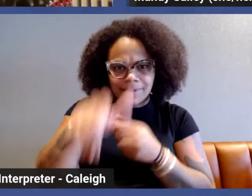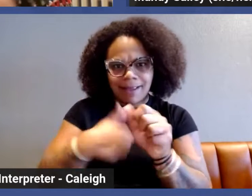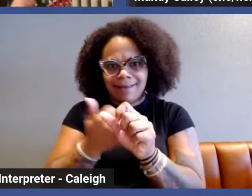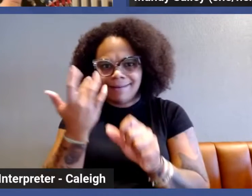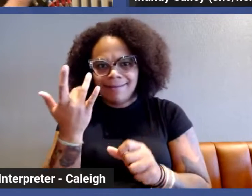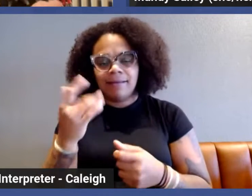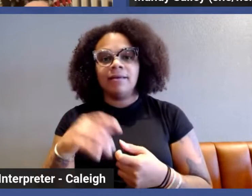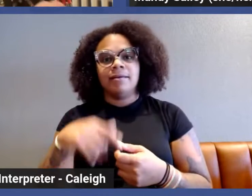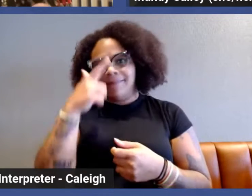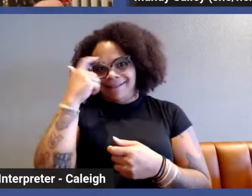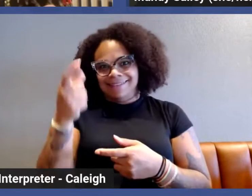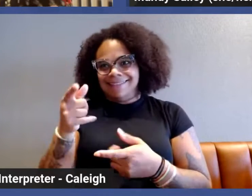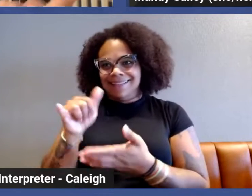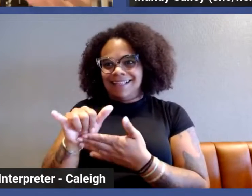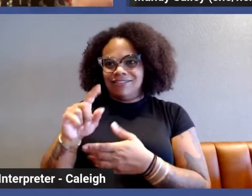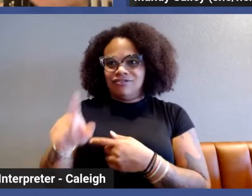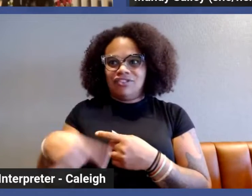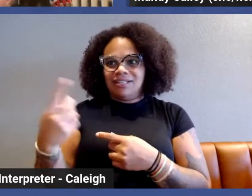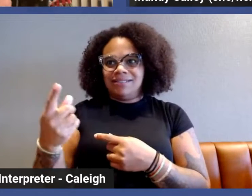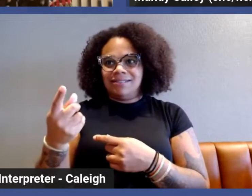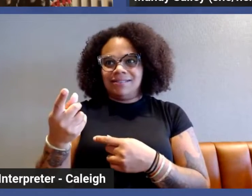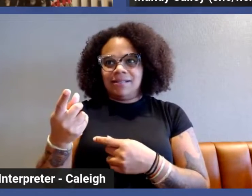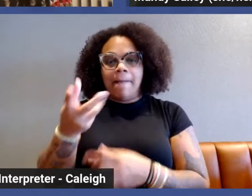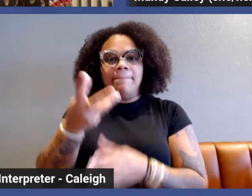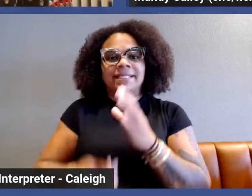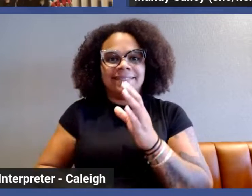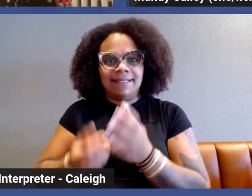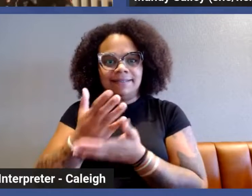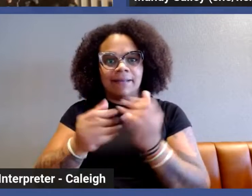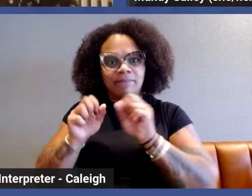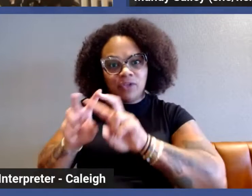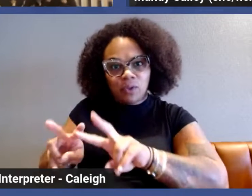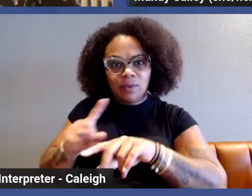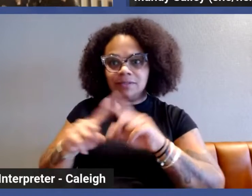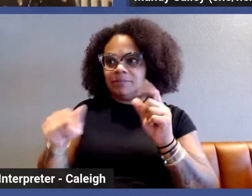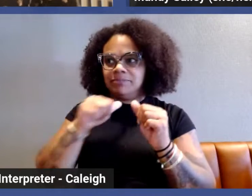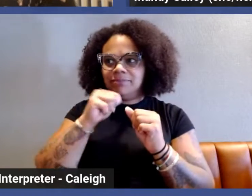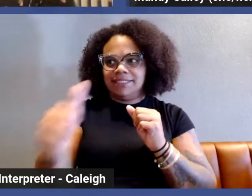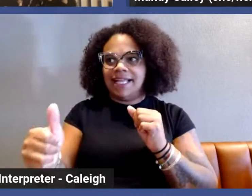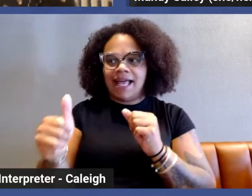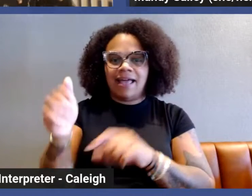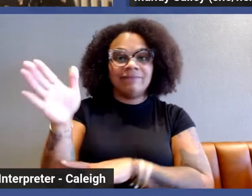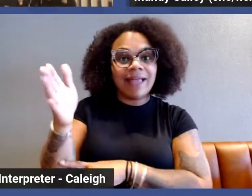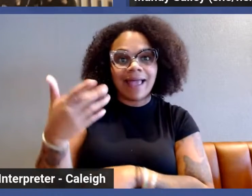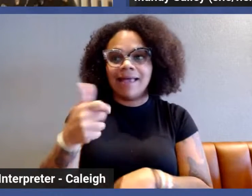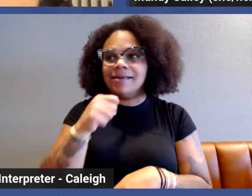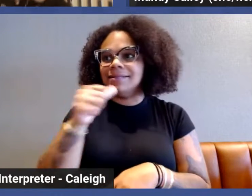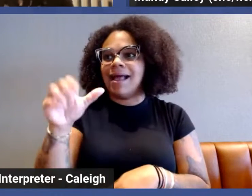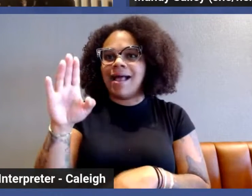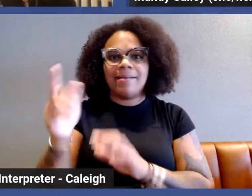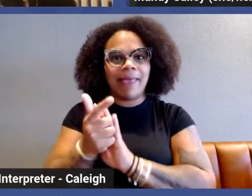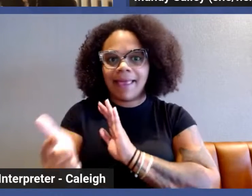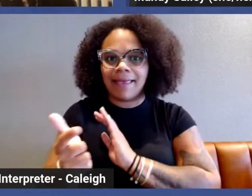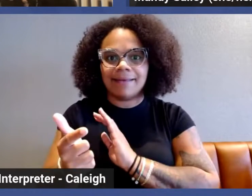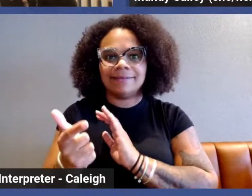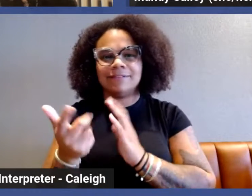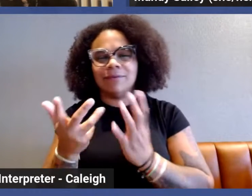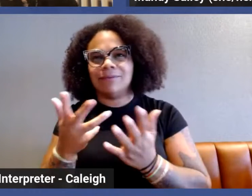the absence of views, but not an outright ban or outright flag or anything like that. At the same time, there